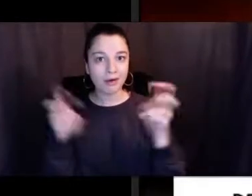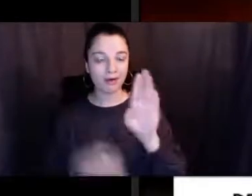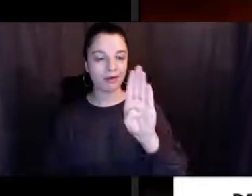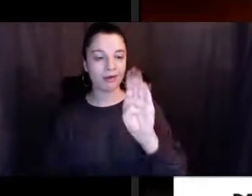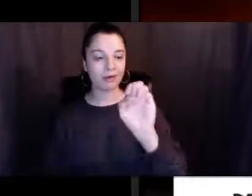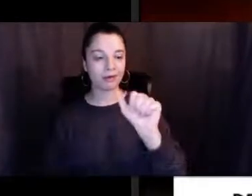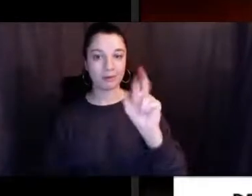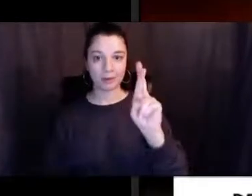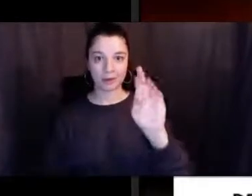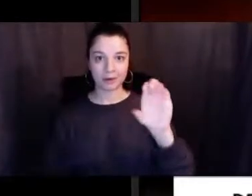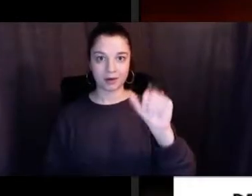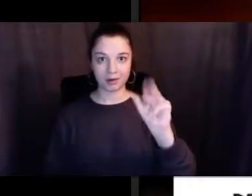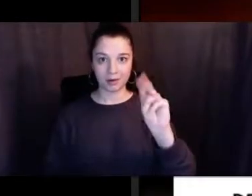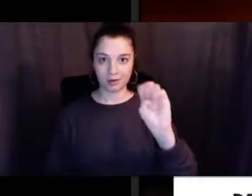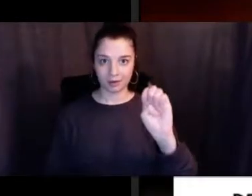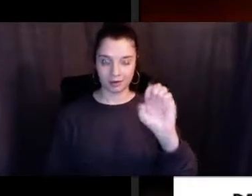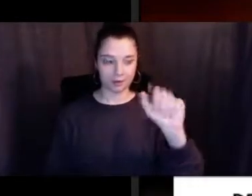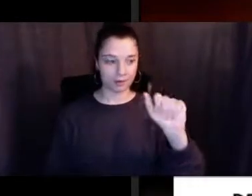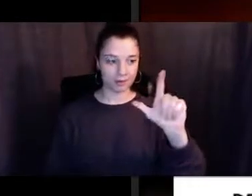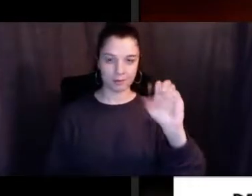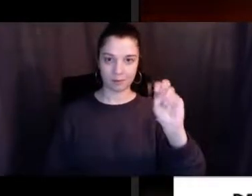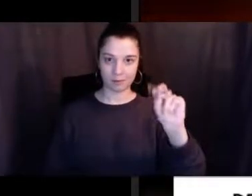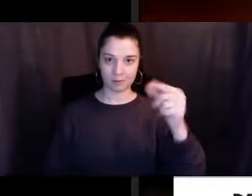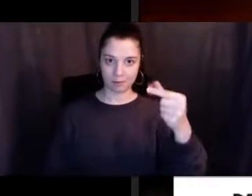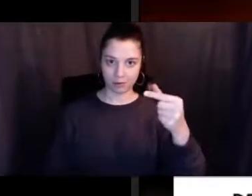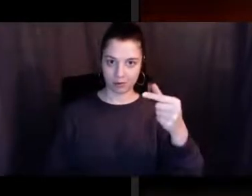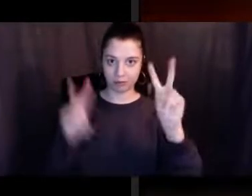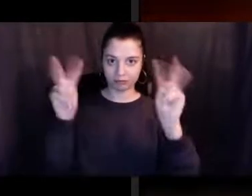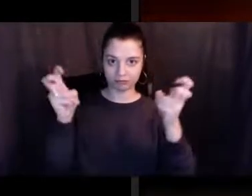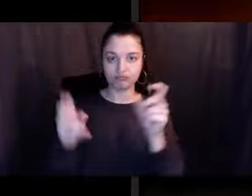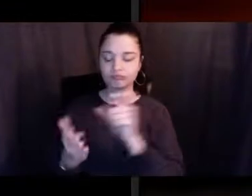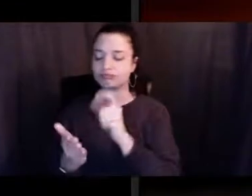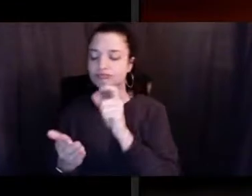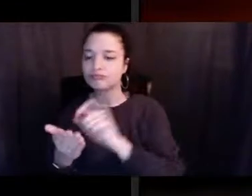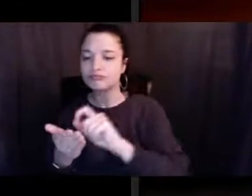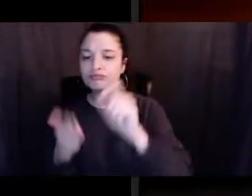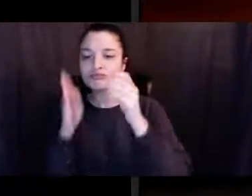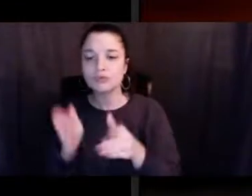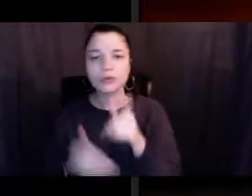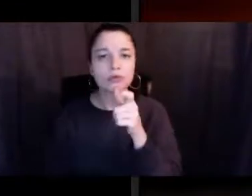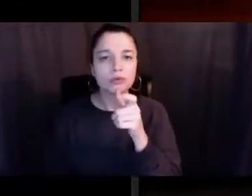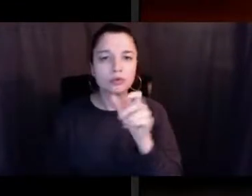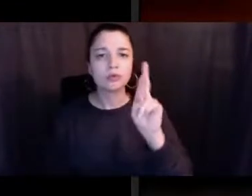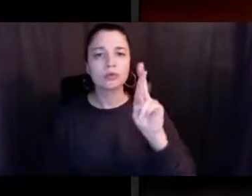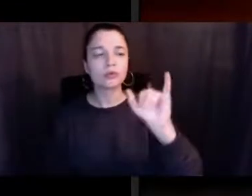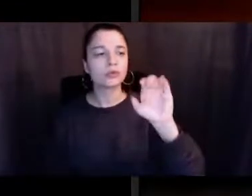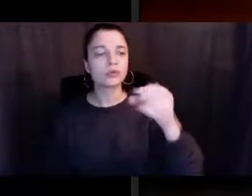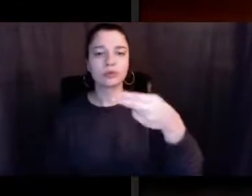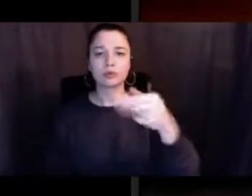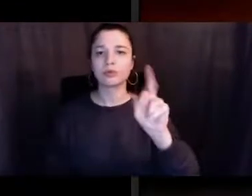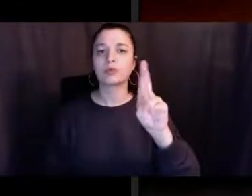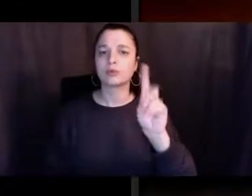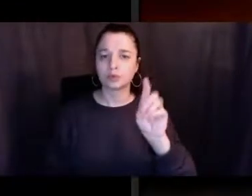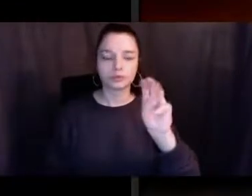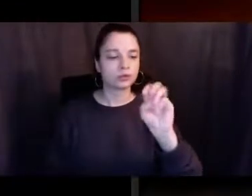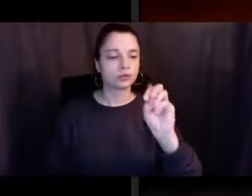story with you. It's by Richard Morris. And it has a really great message that we can talk about after the book. So let's get right into